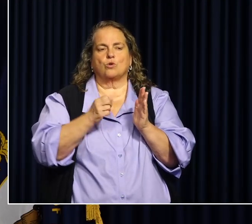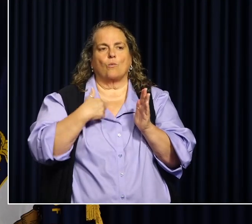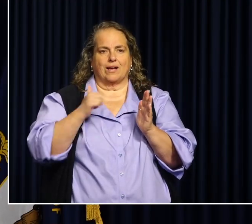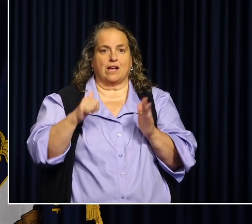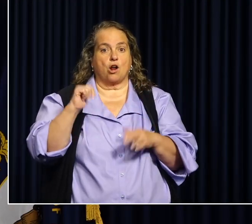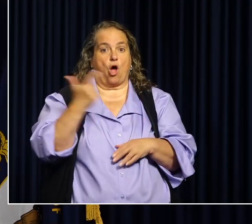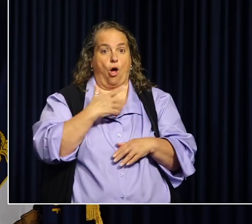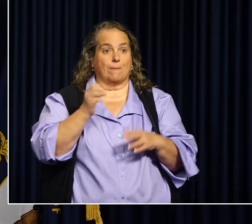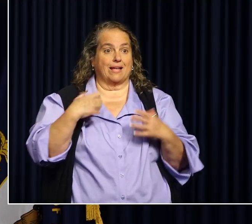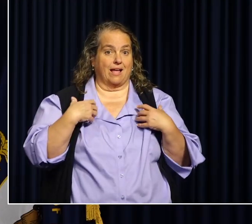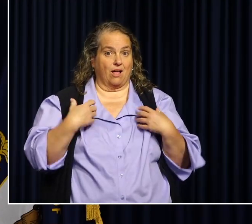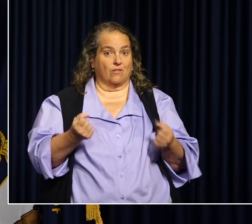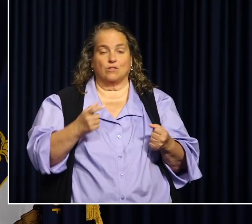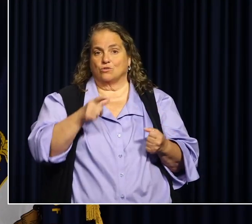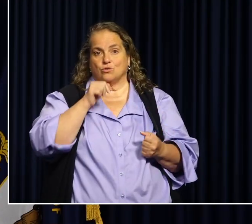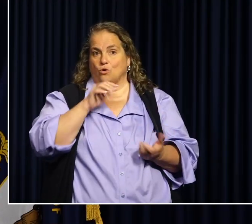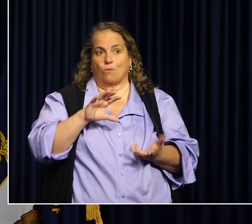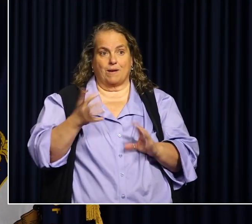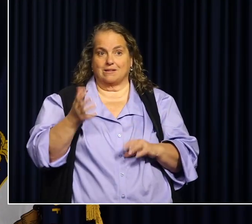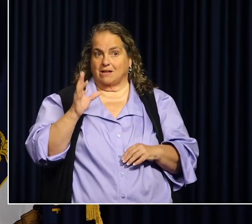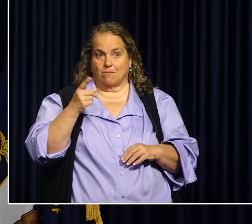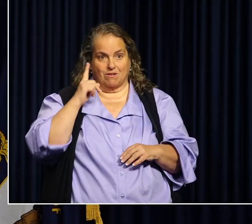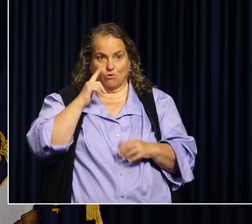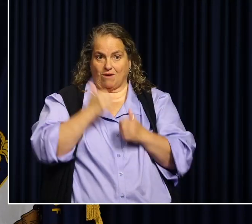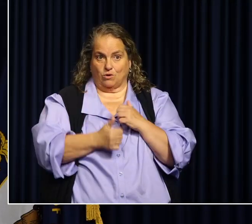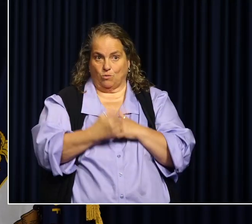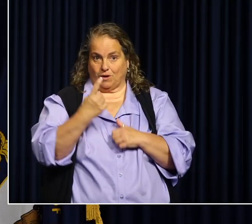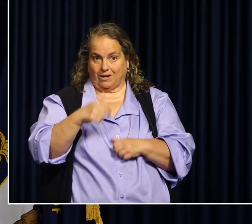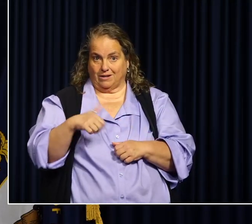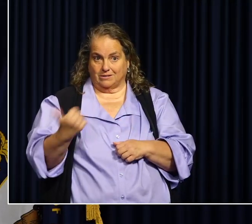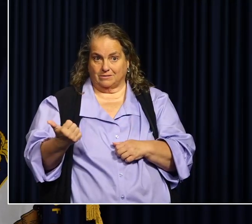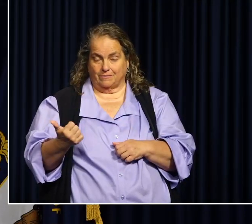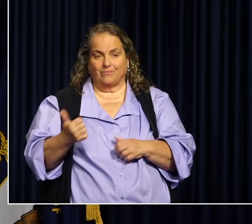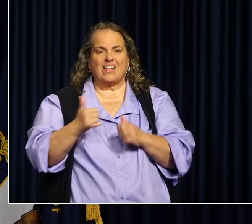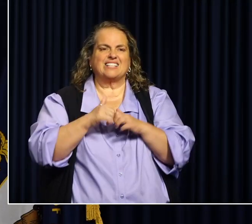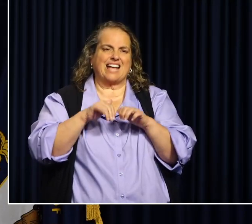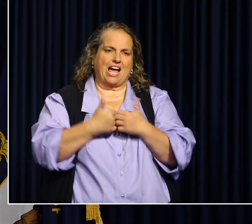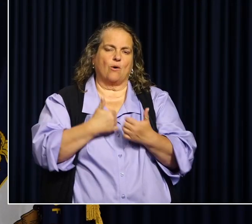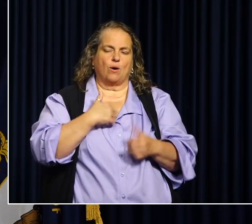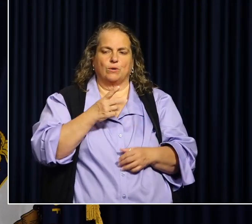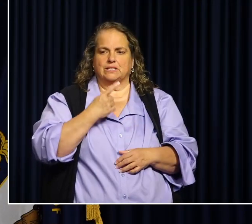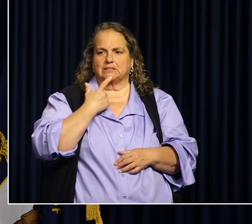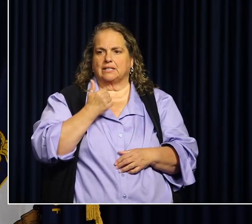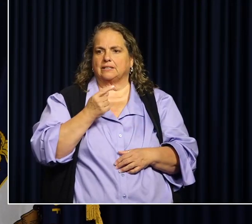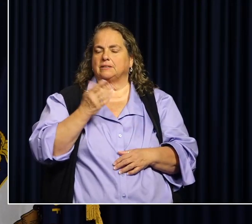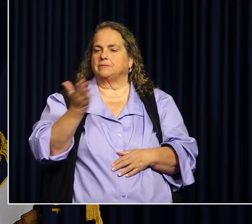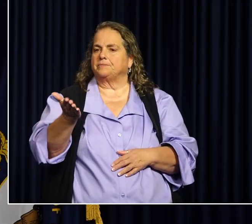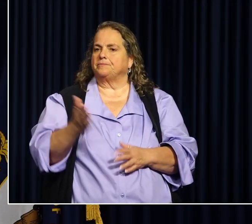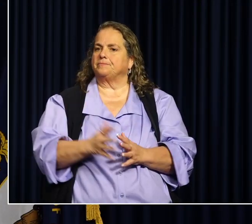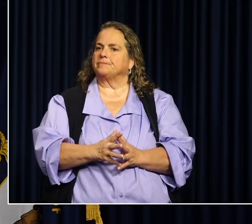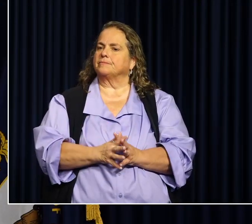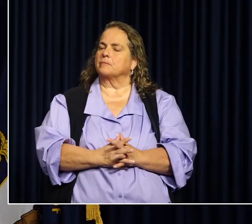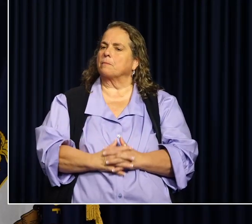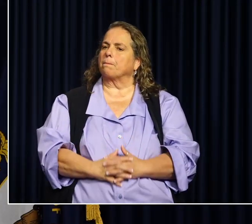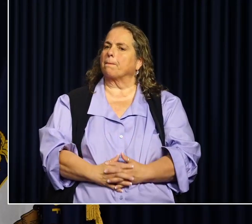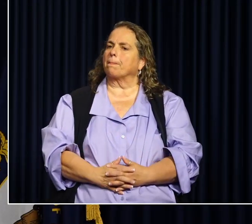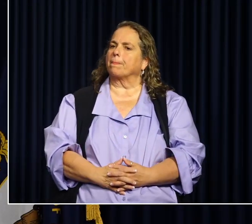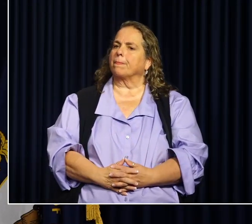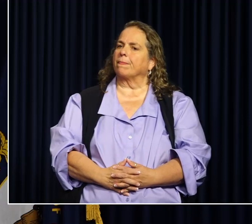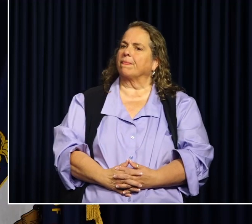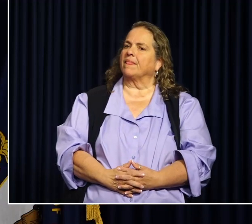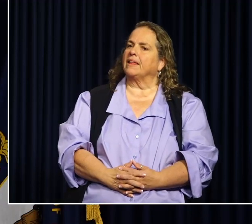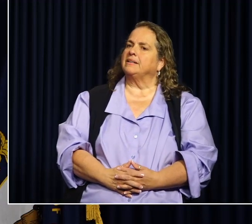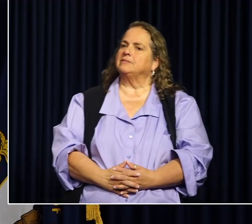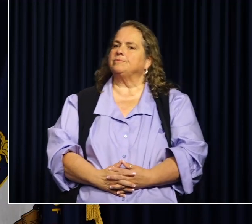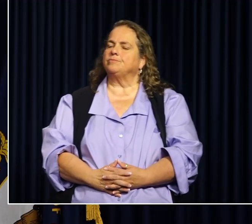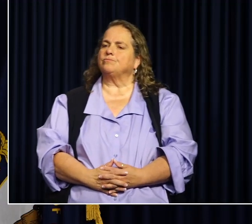all be healthy and so you don't mess this up for everybody else. That's the way I'd say it. Ben. Maybe like 3